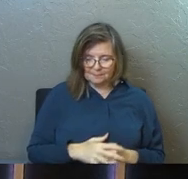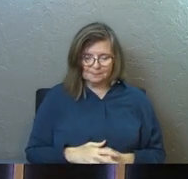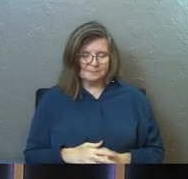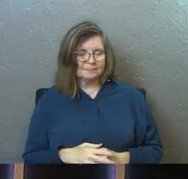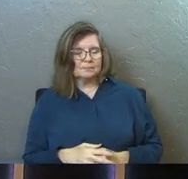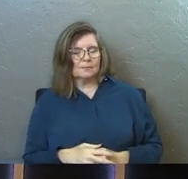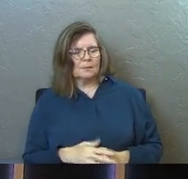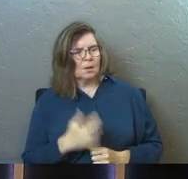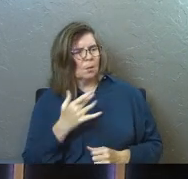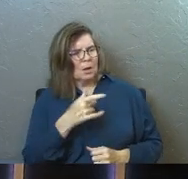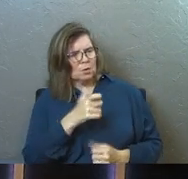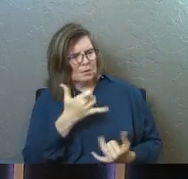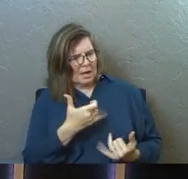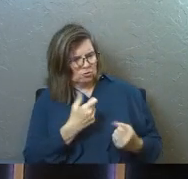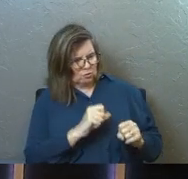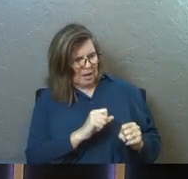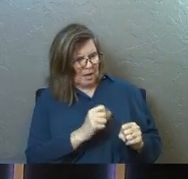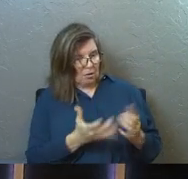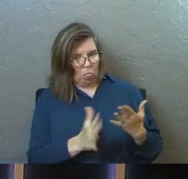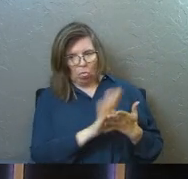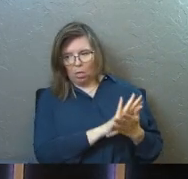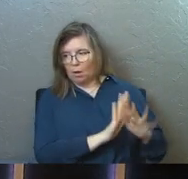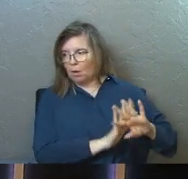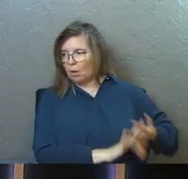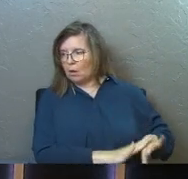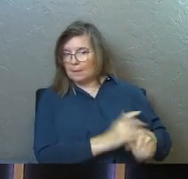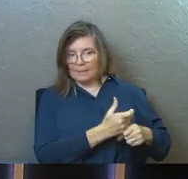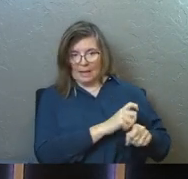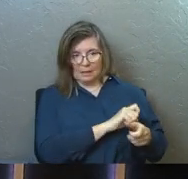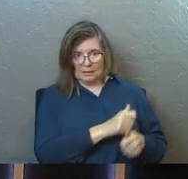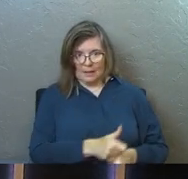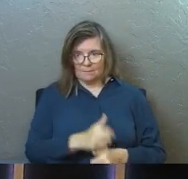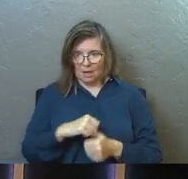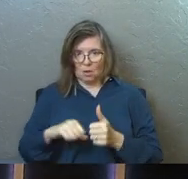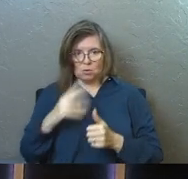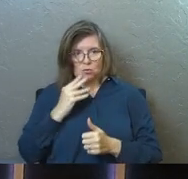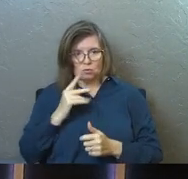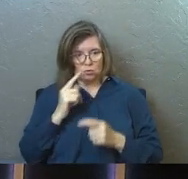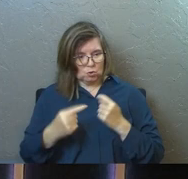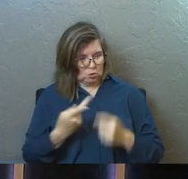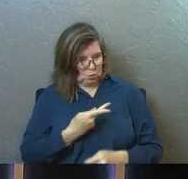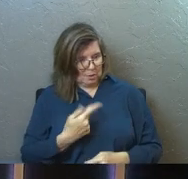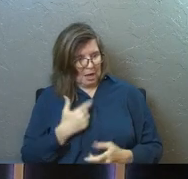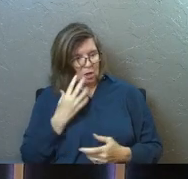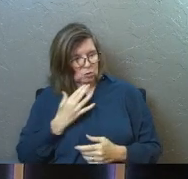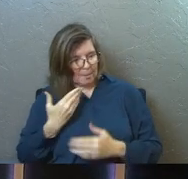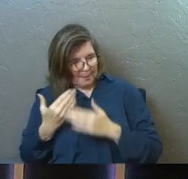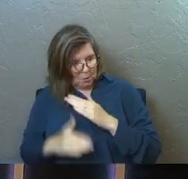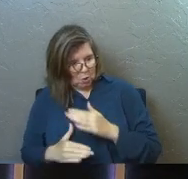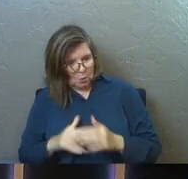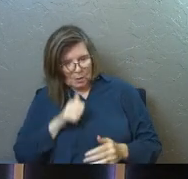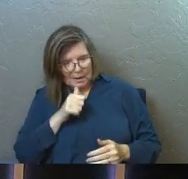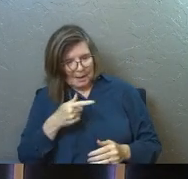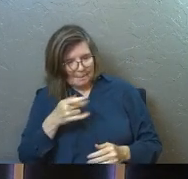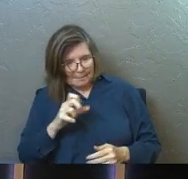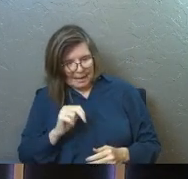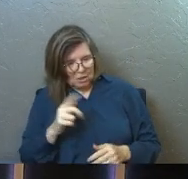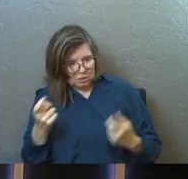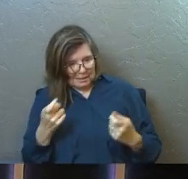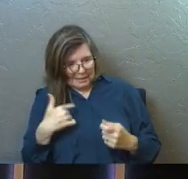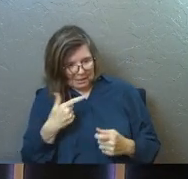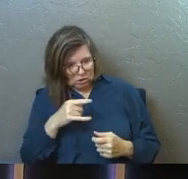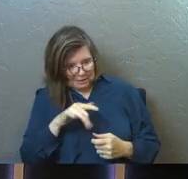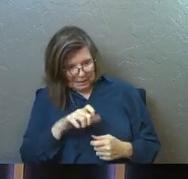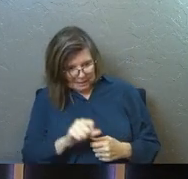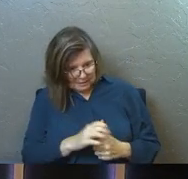time, why are you now trying to make these Gentiles follow the Jewish traditions? You and I are Jews by birth. We're not pagans or sinners